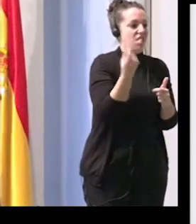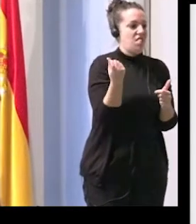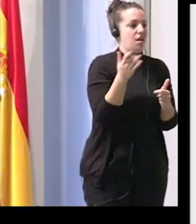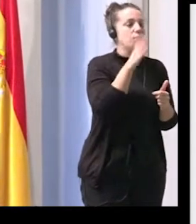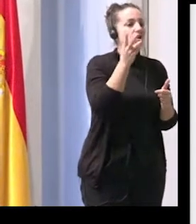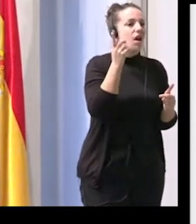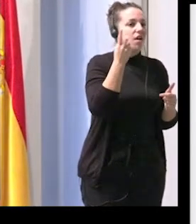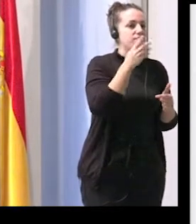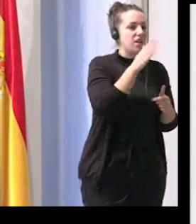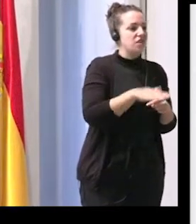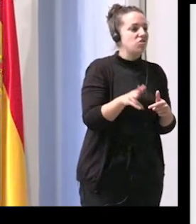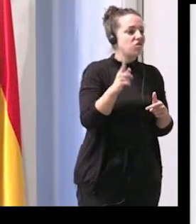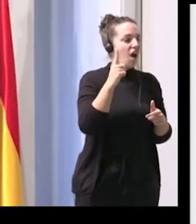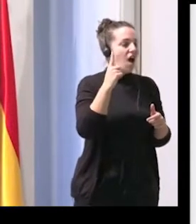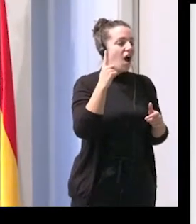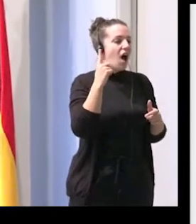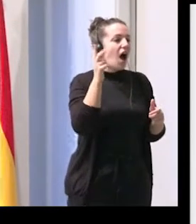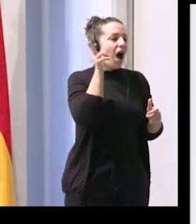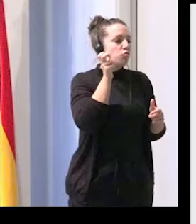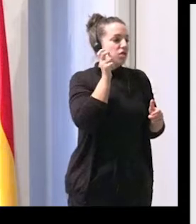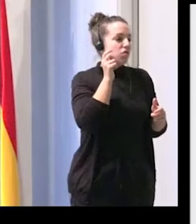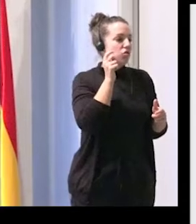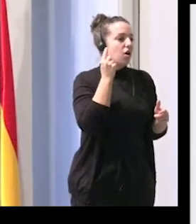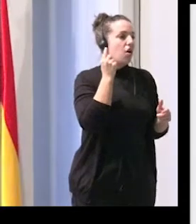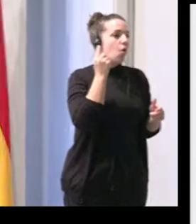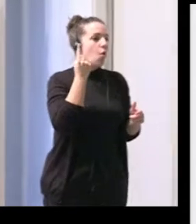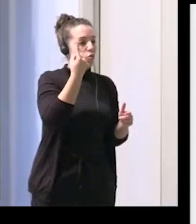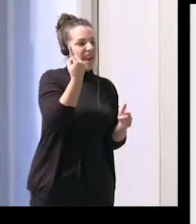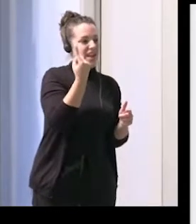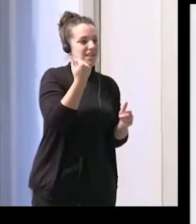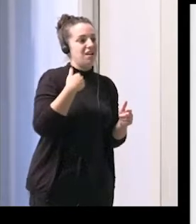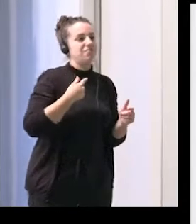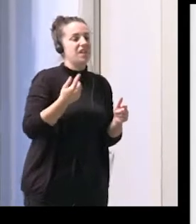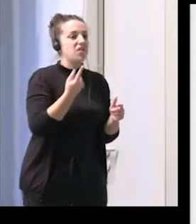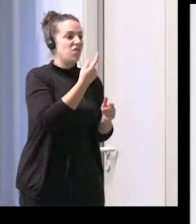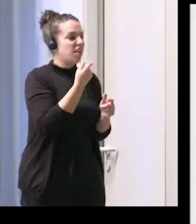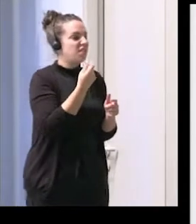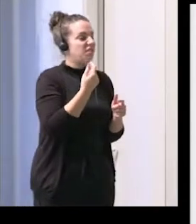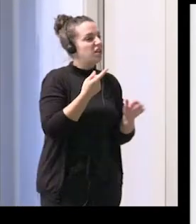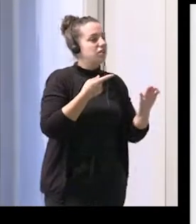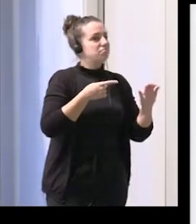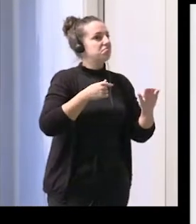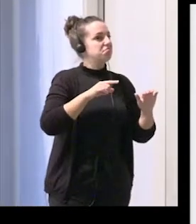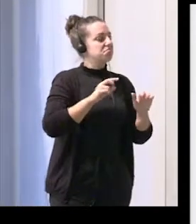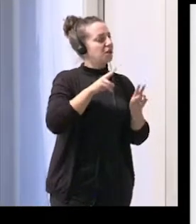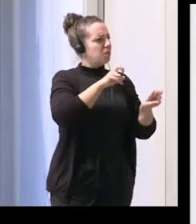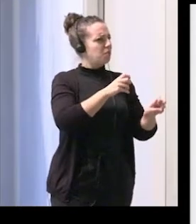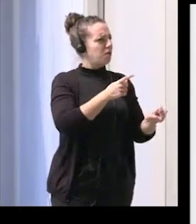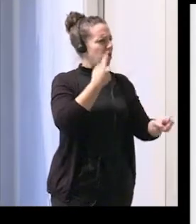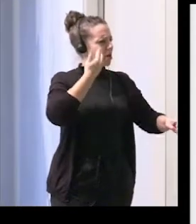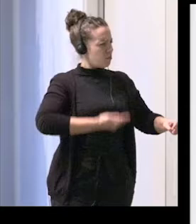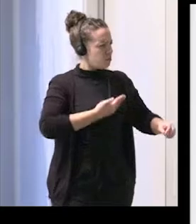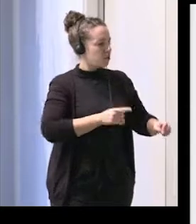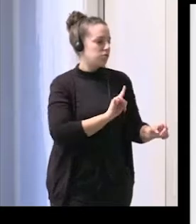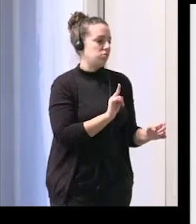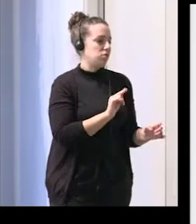deficits are not significant at early ages. They may be there, but we don't see it yet on this test, which tells